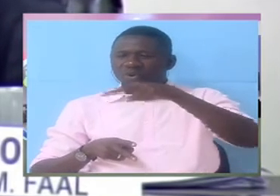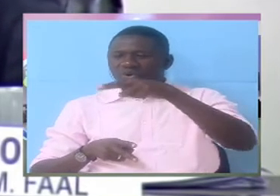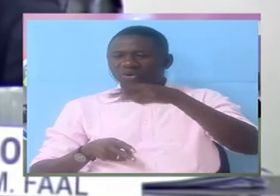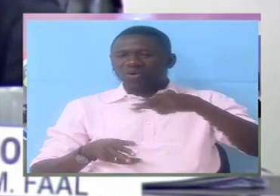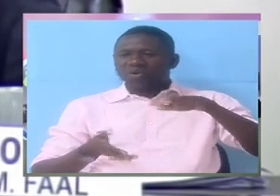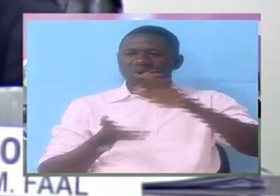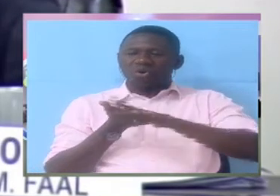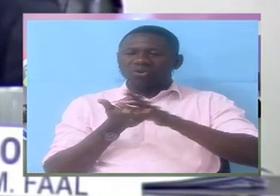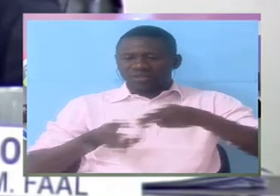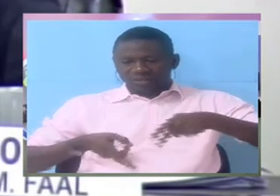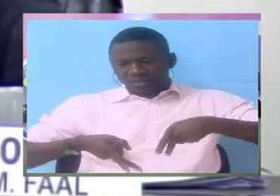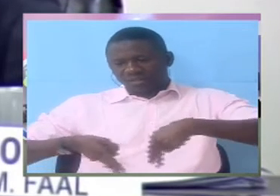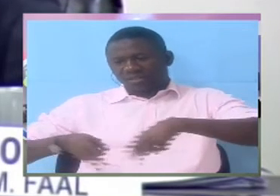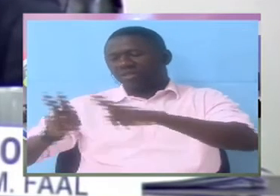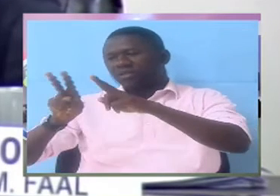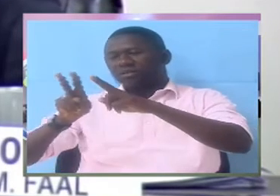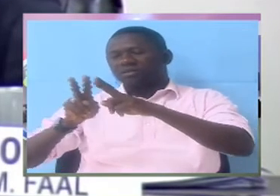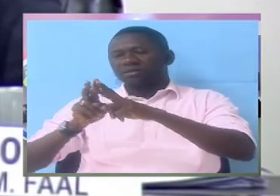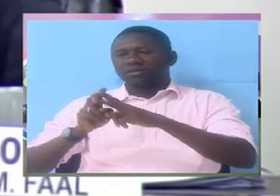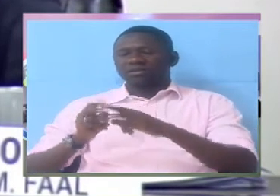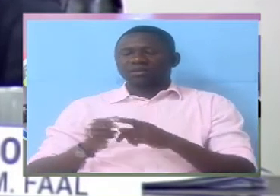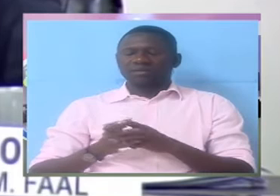street and